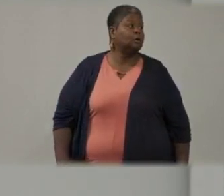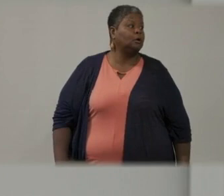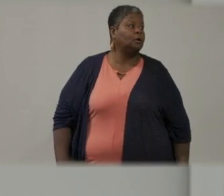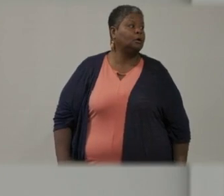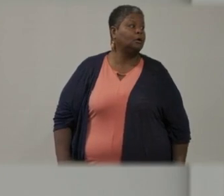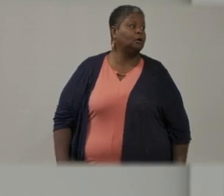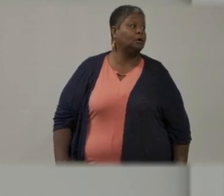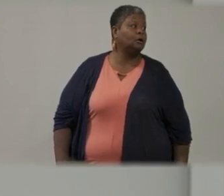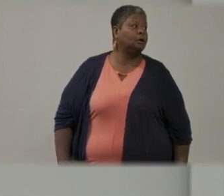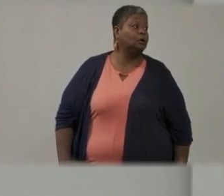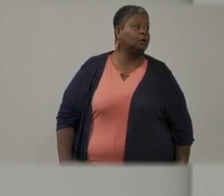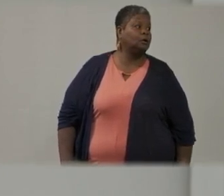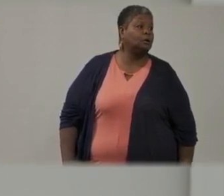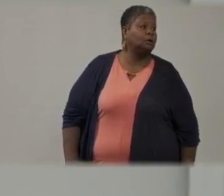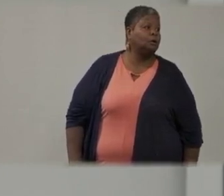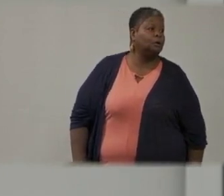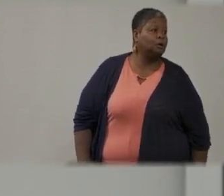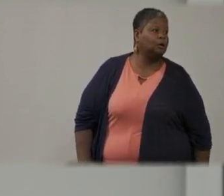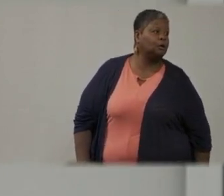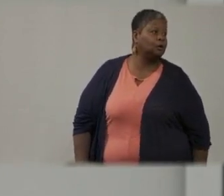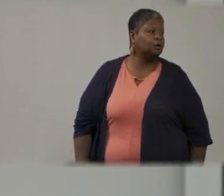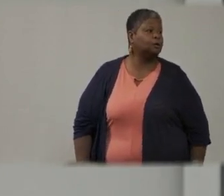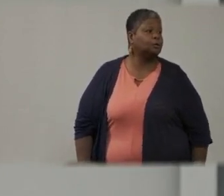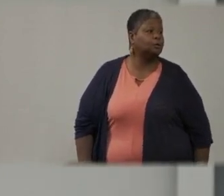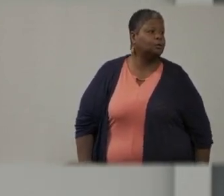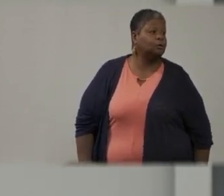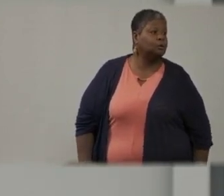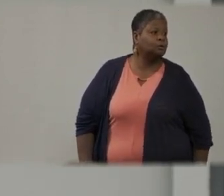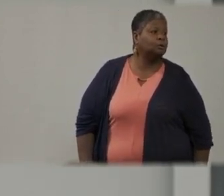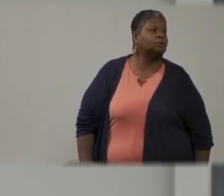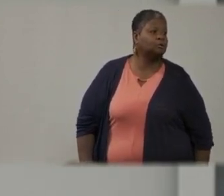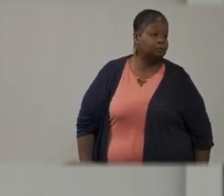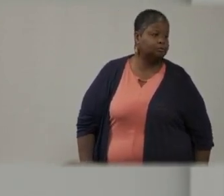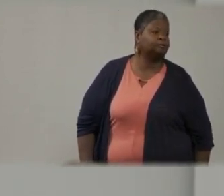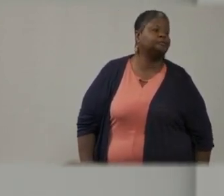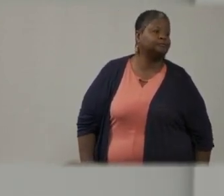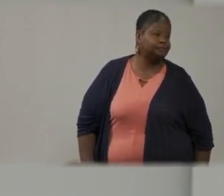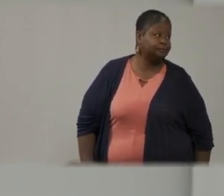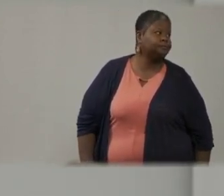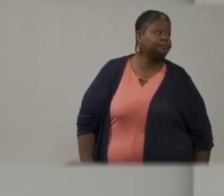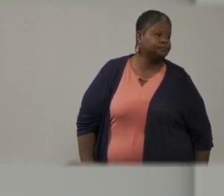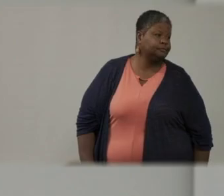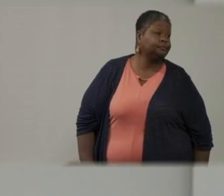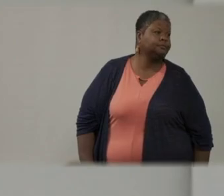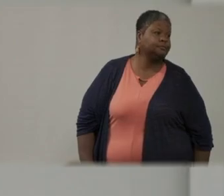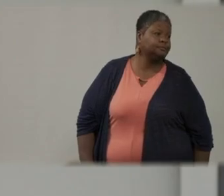Over here, Gil. Oh, you got it? Gil.